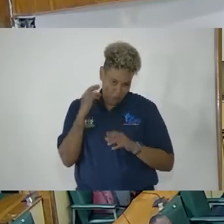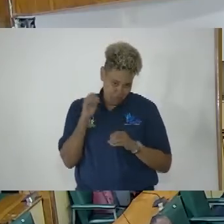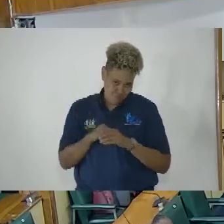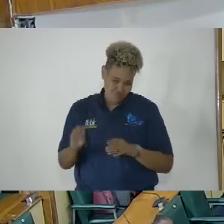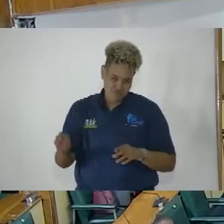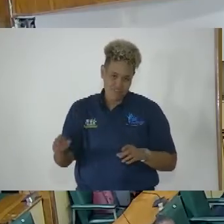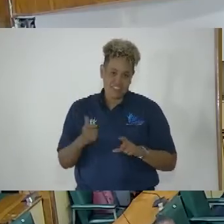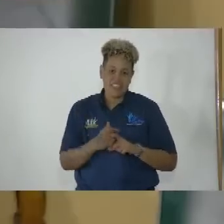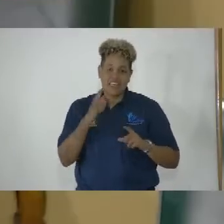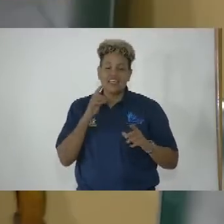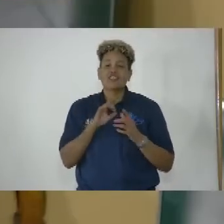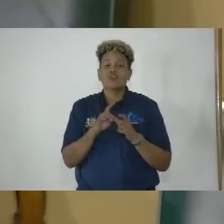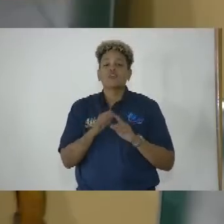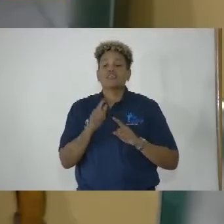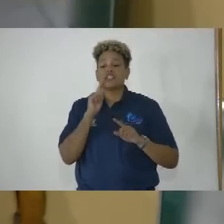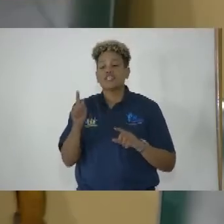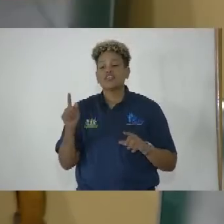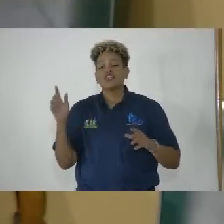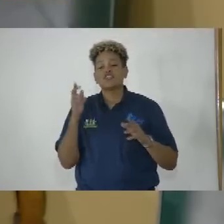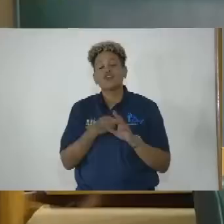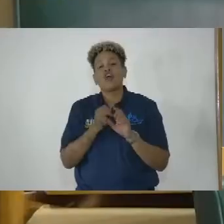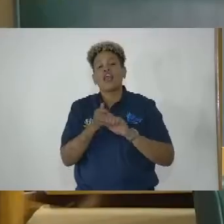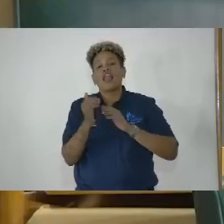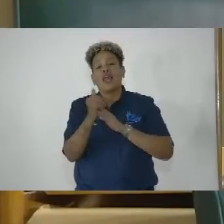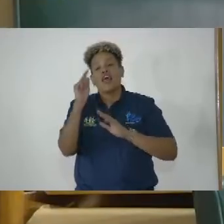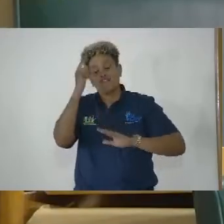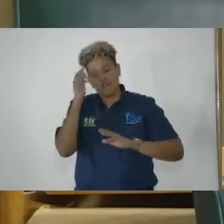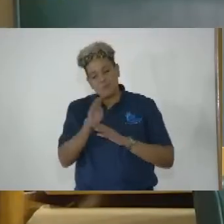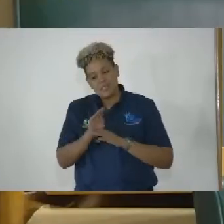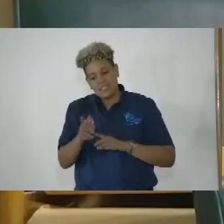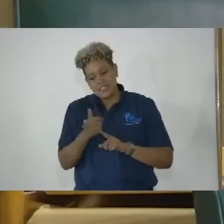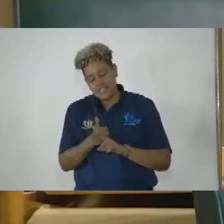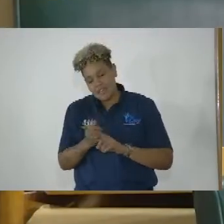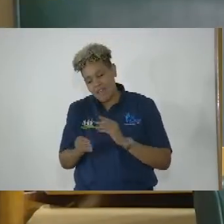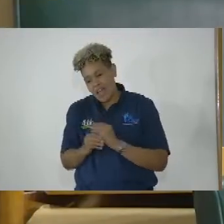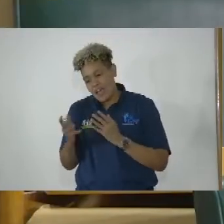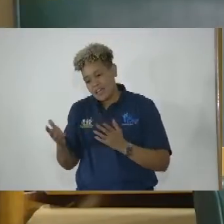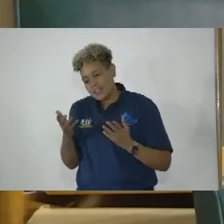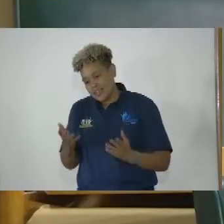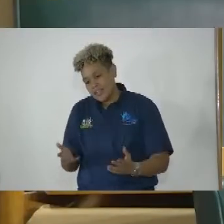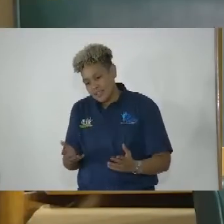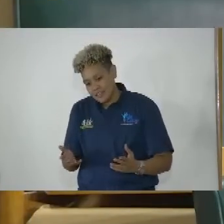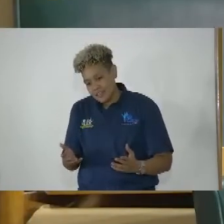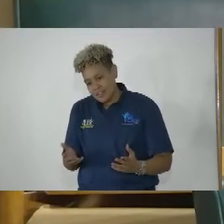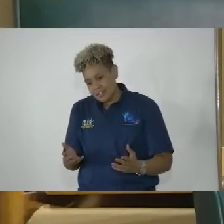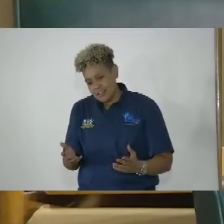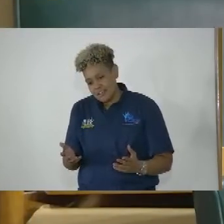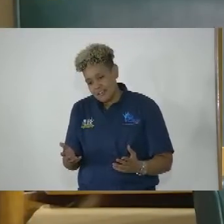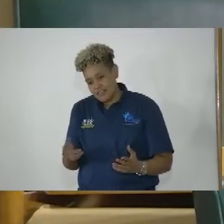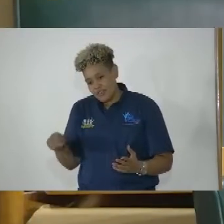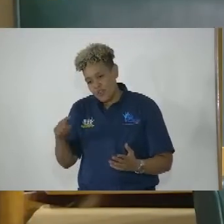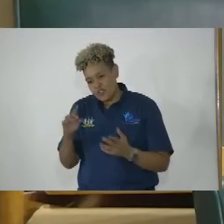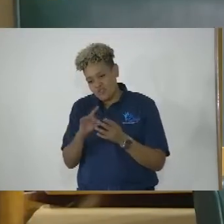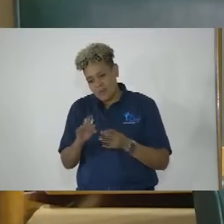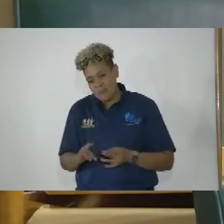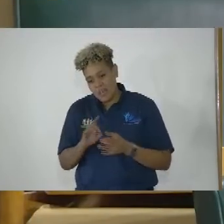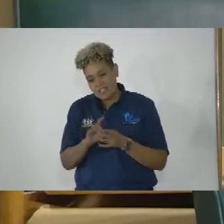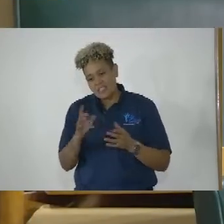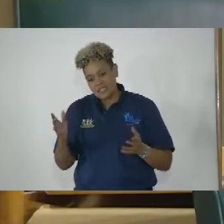associate and join the leader of government business in those remarks and